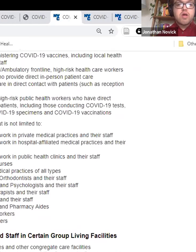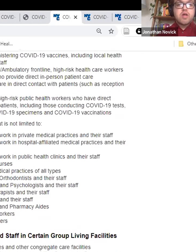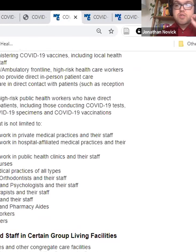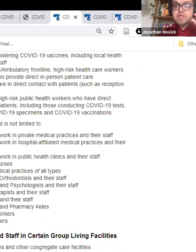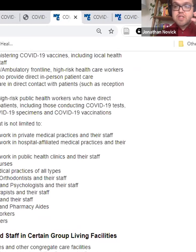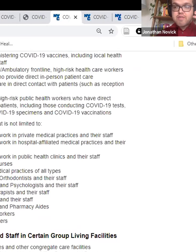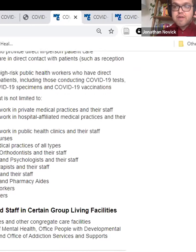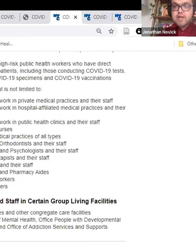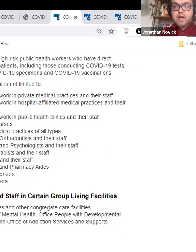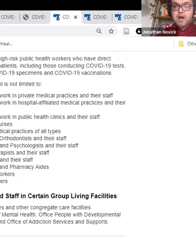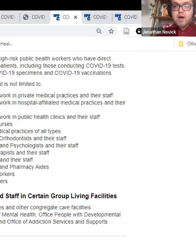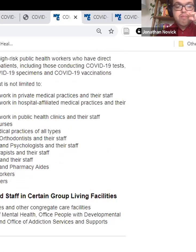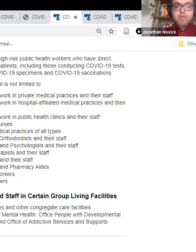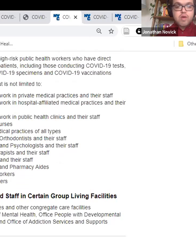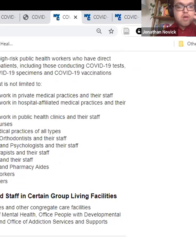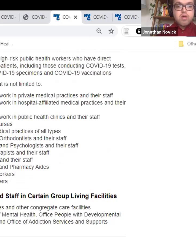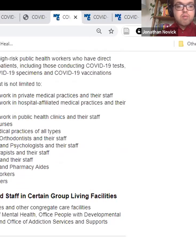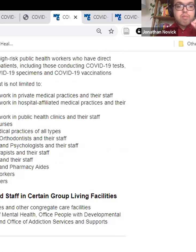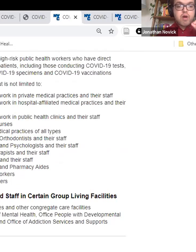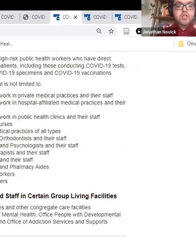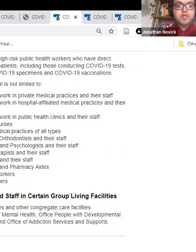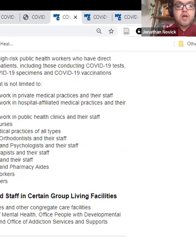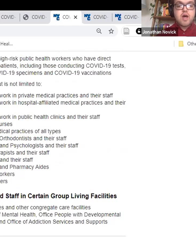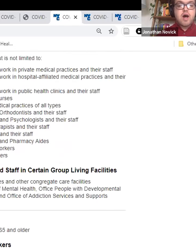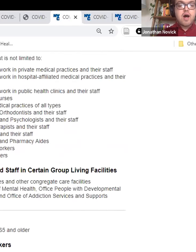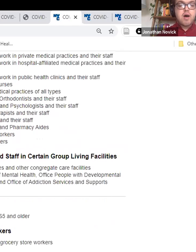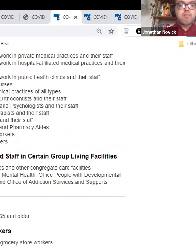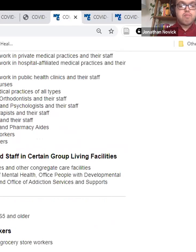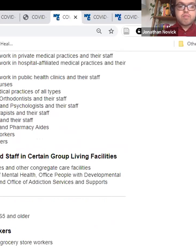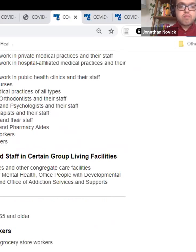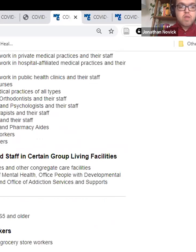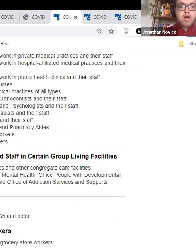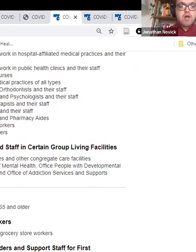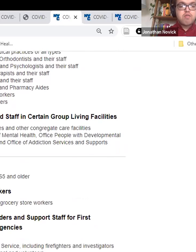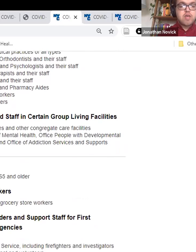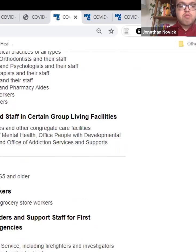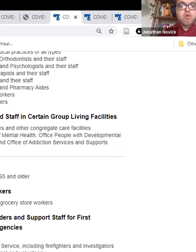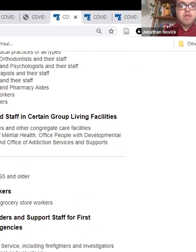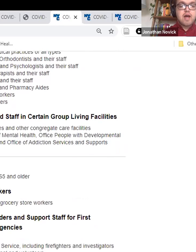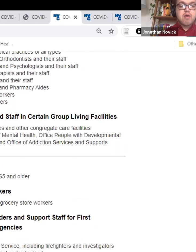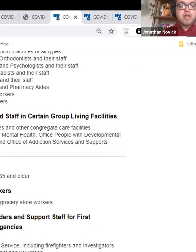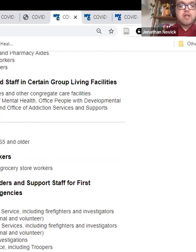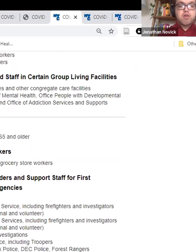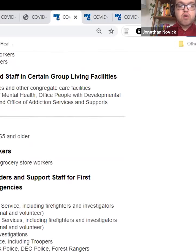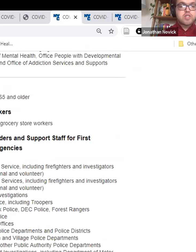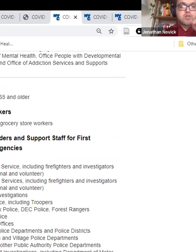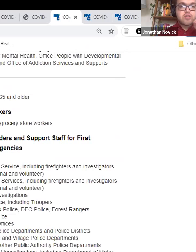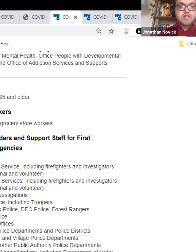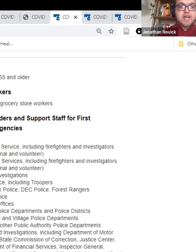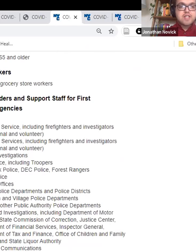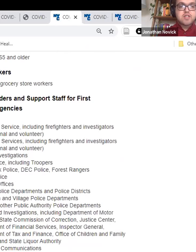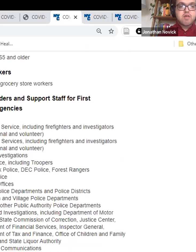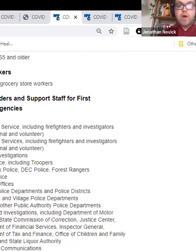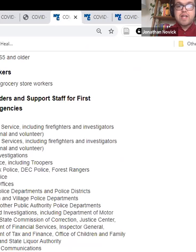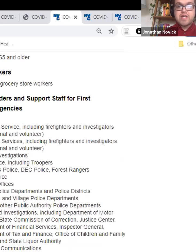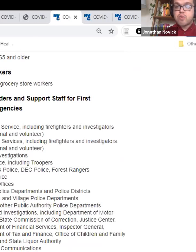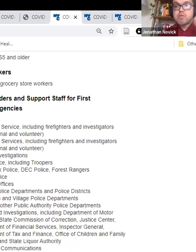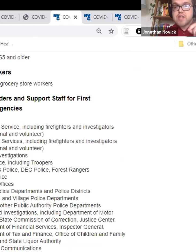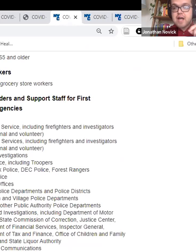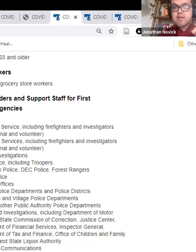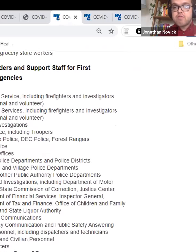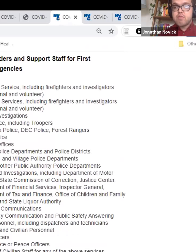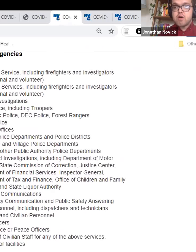or specific person. If you keep scrolling down, it goes into the dates of when